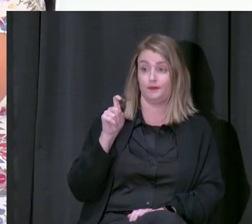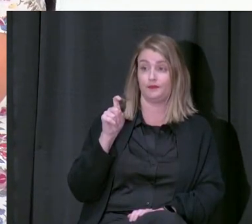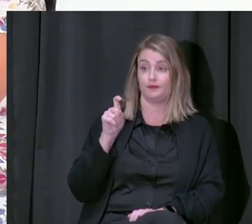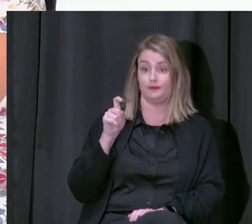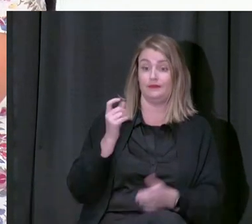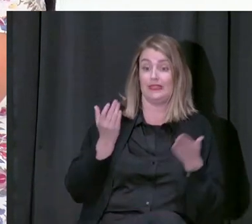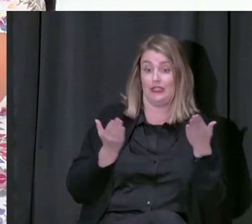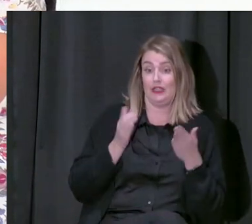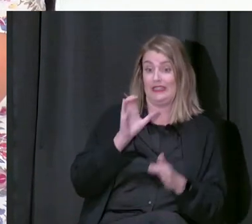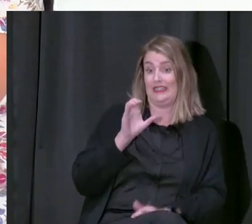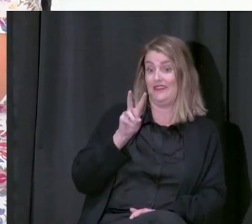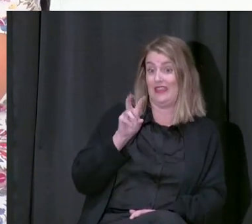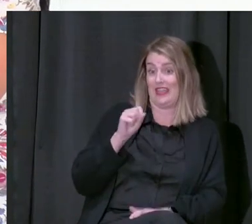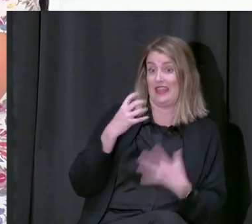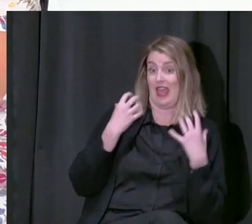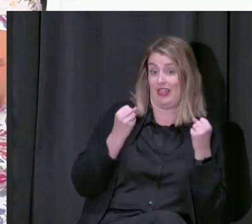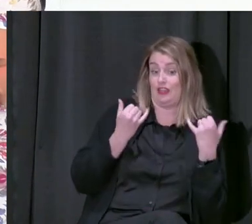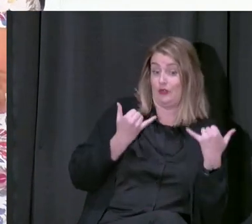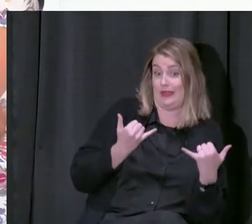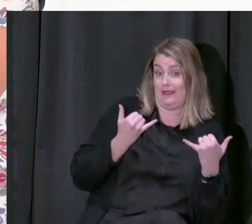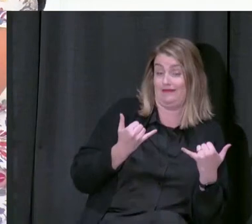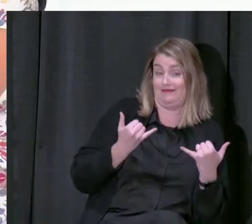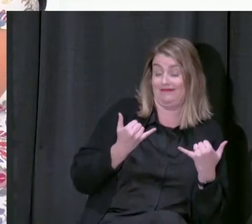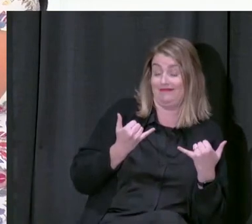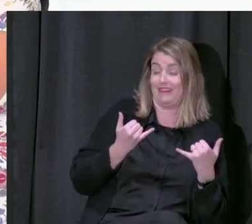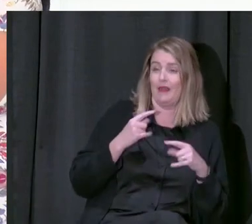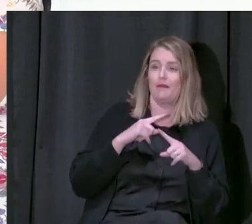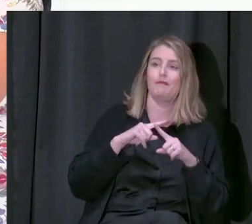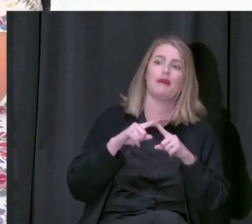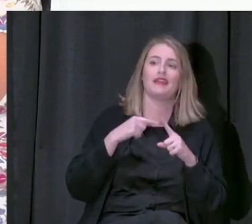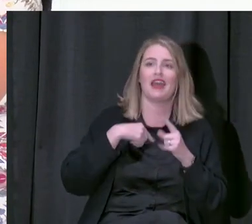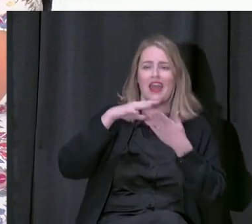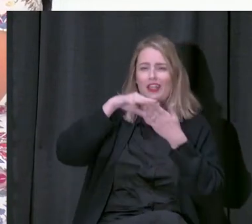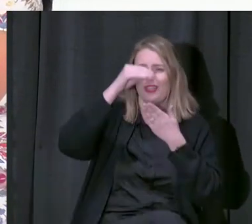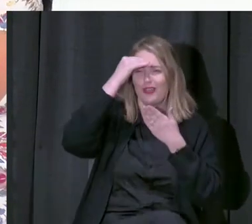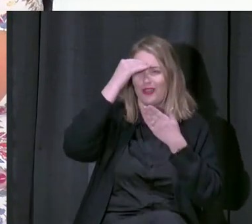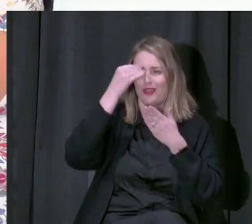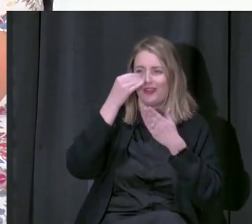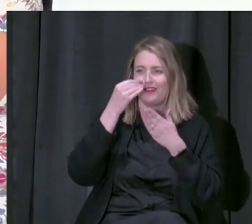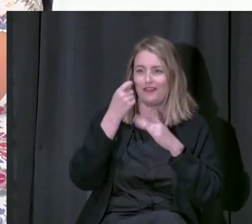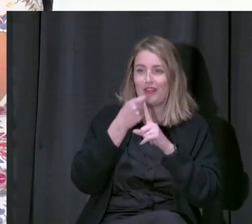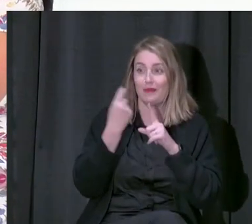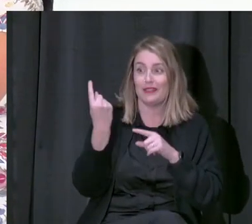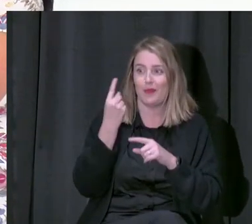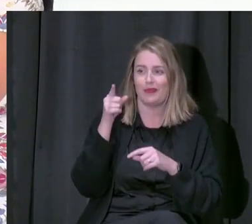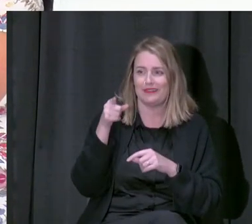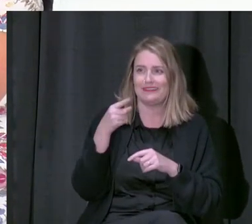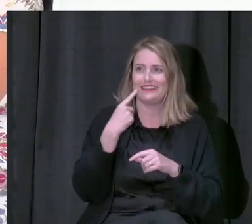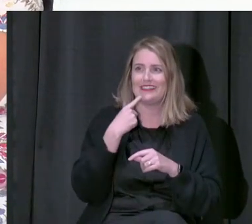at CVS Health today, but I learned something from someone today who basically said,